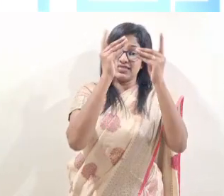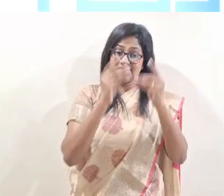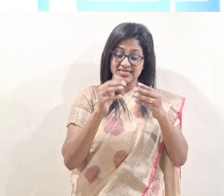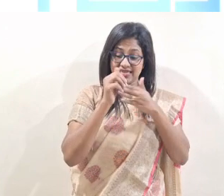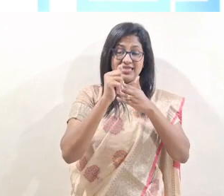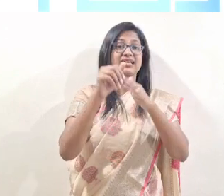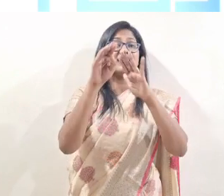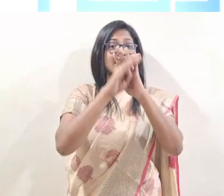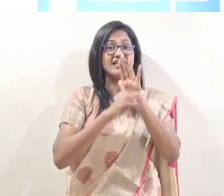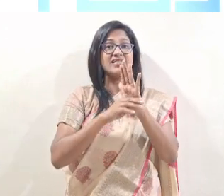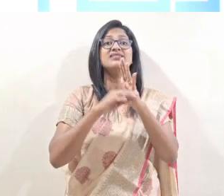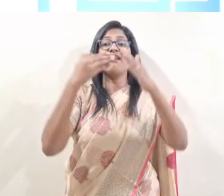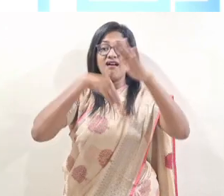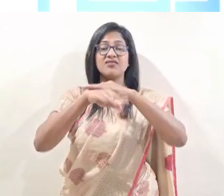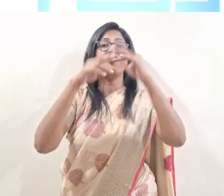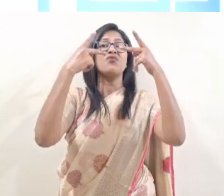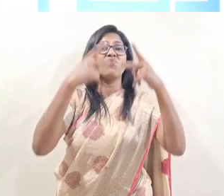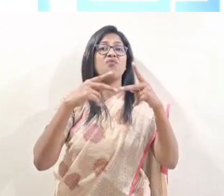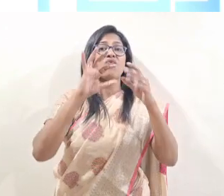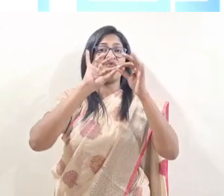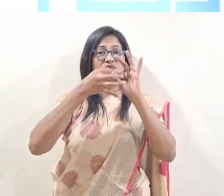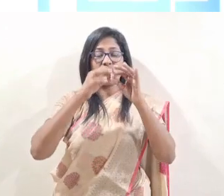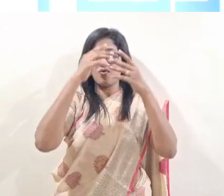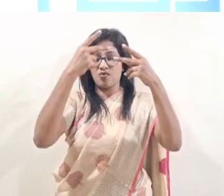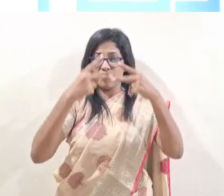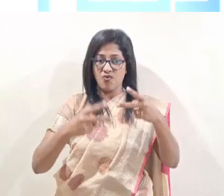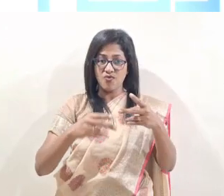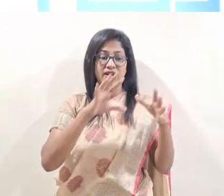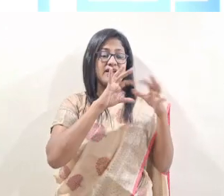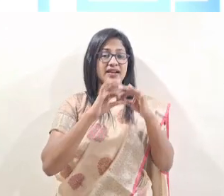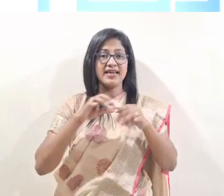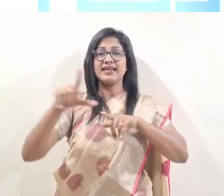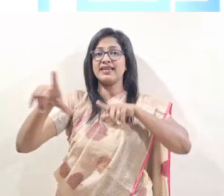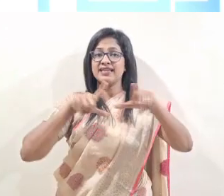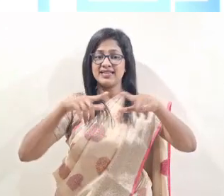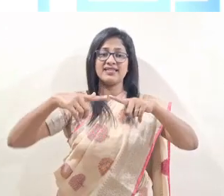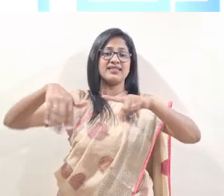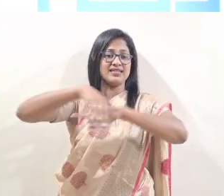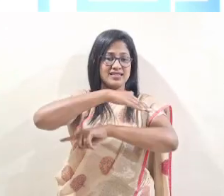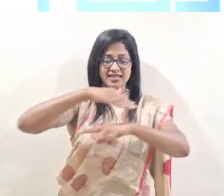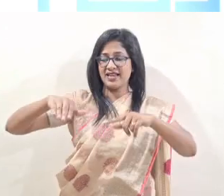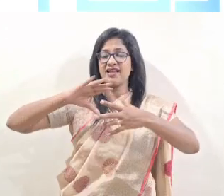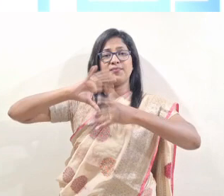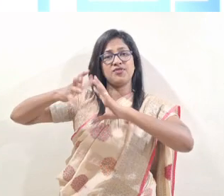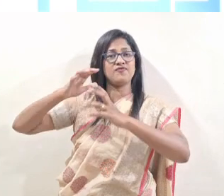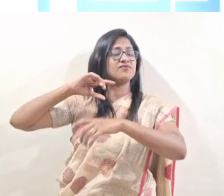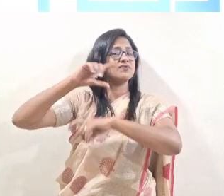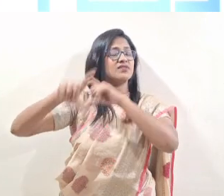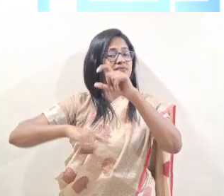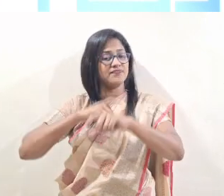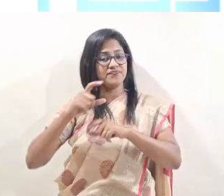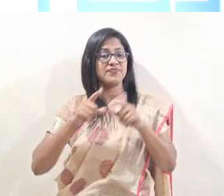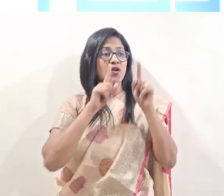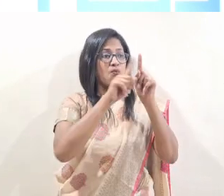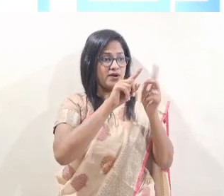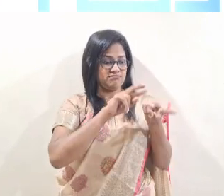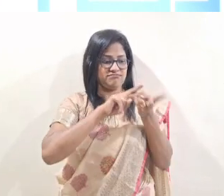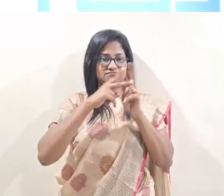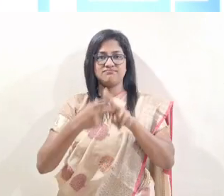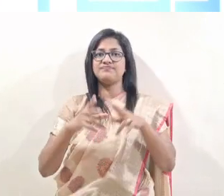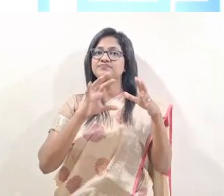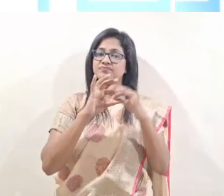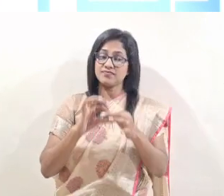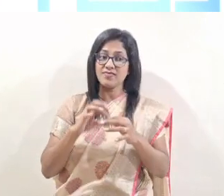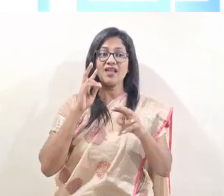guideline is always linked to a code. Then a code is always linked to the construction industry and manufacturing industry. So one flows from the